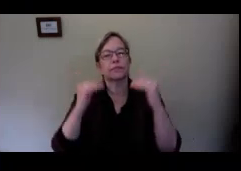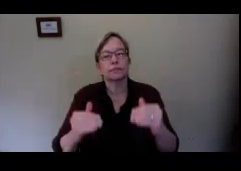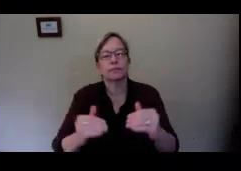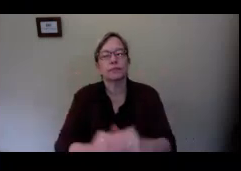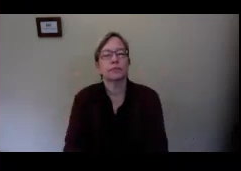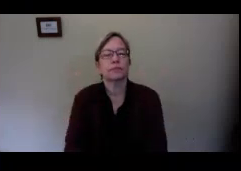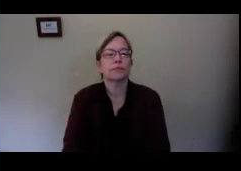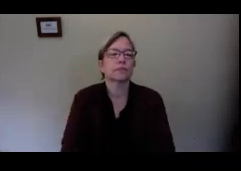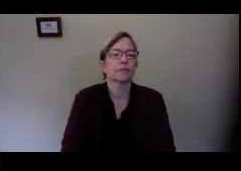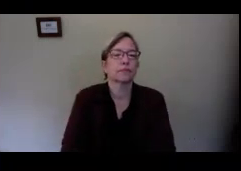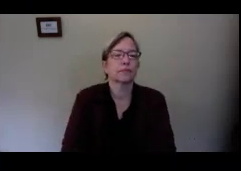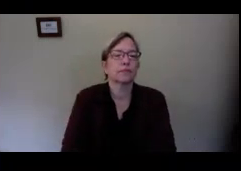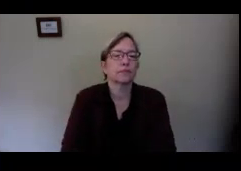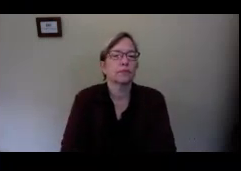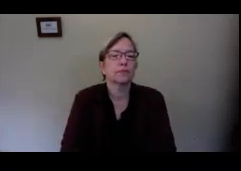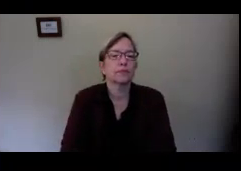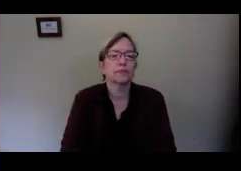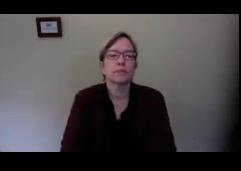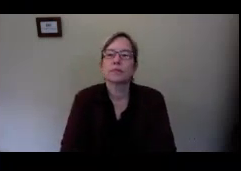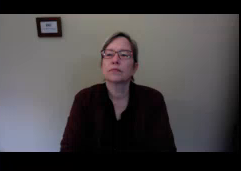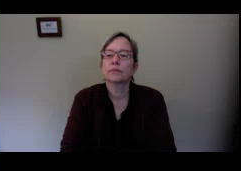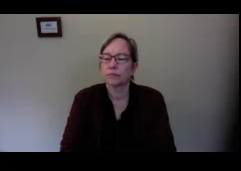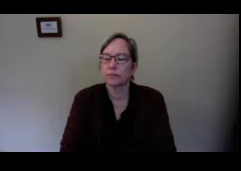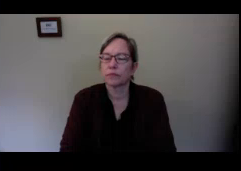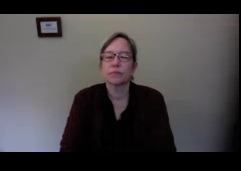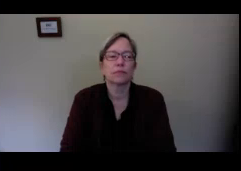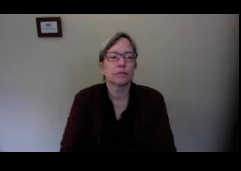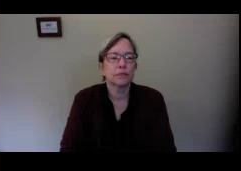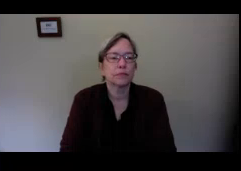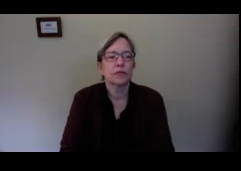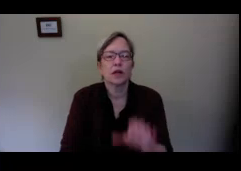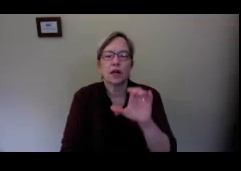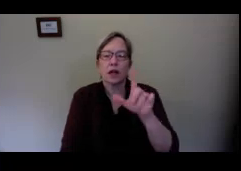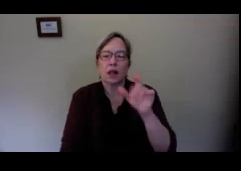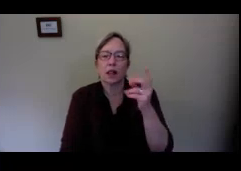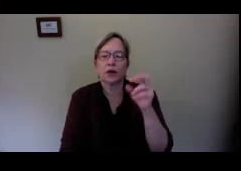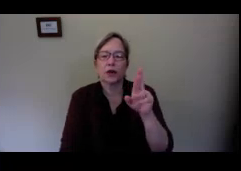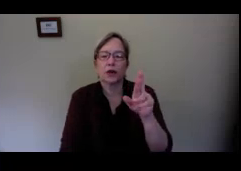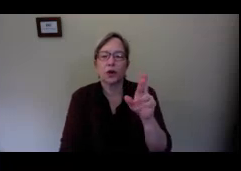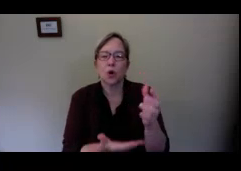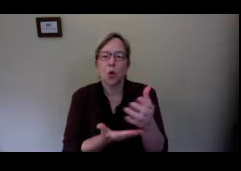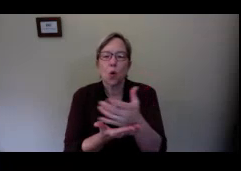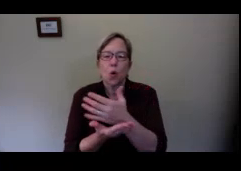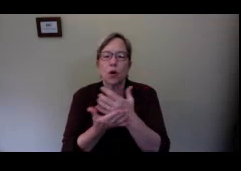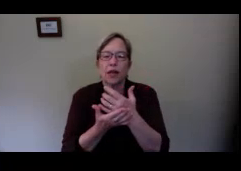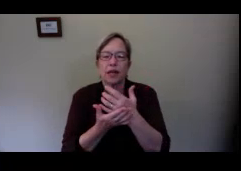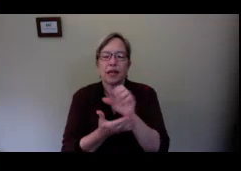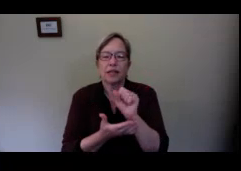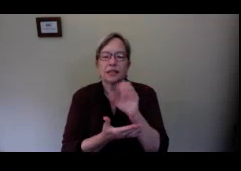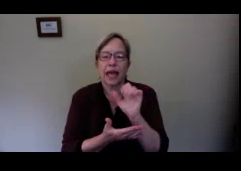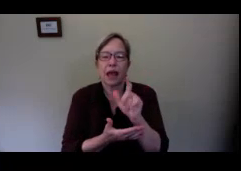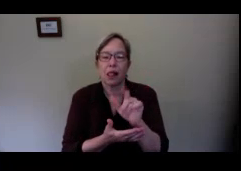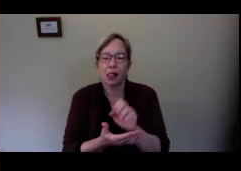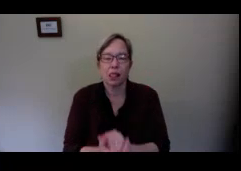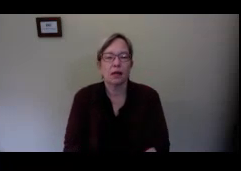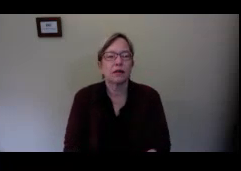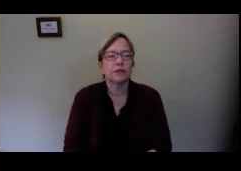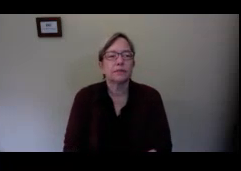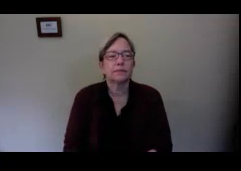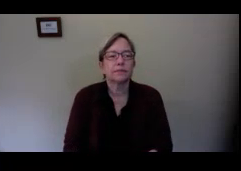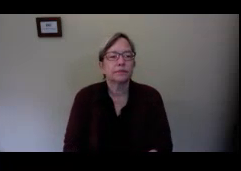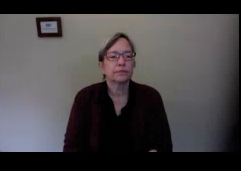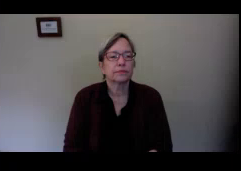So this is the clutter hoarding scale, or the CHS, and you can see it